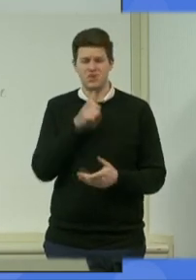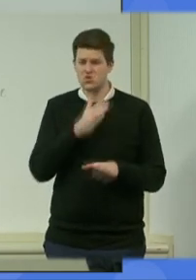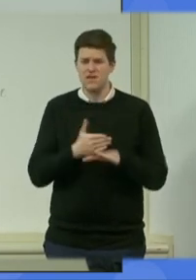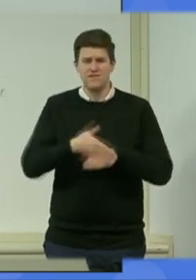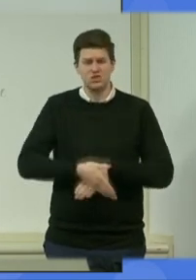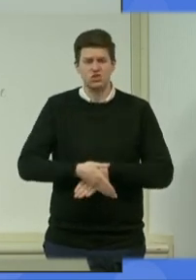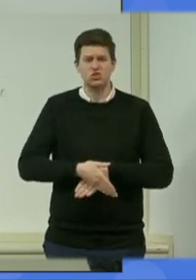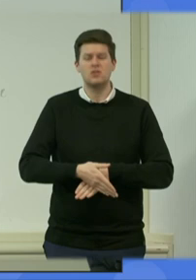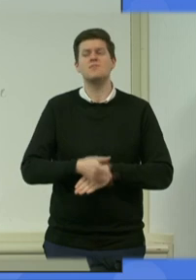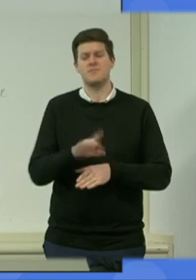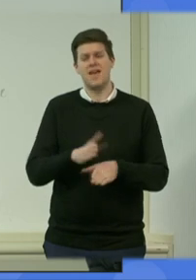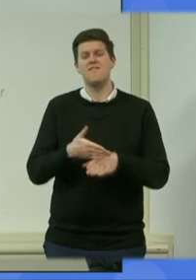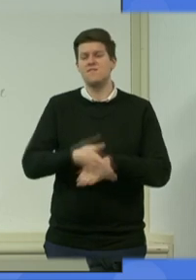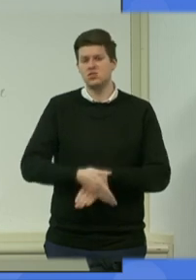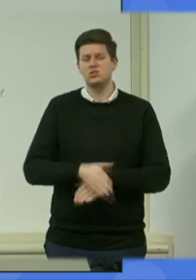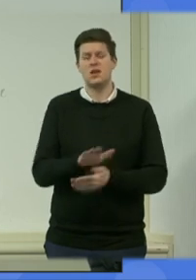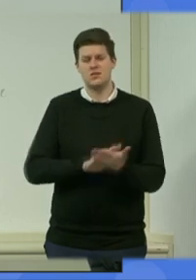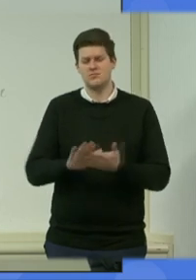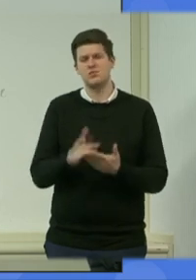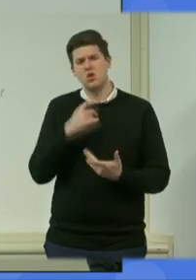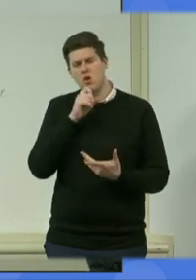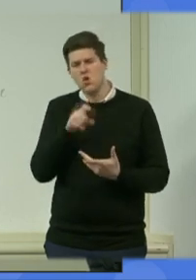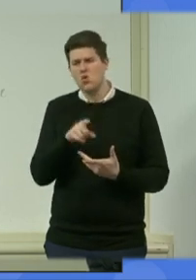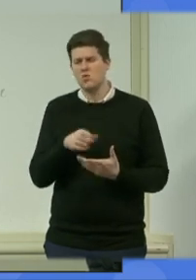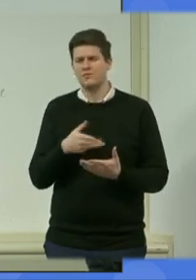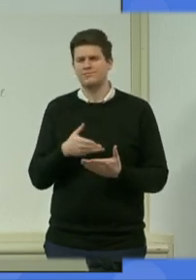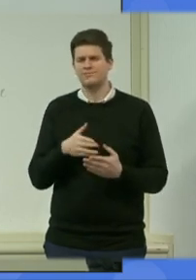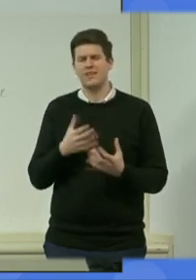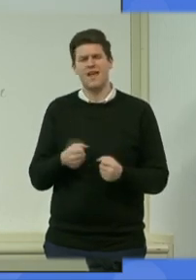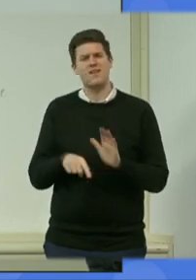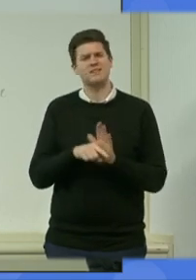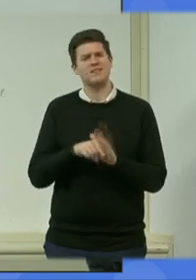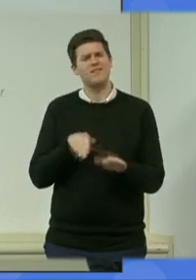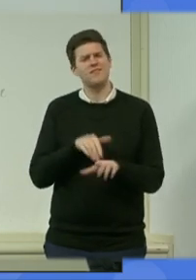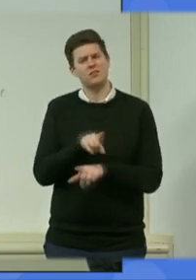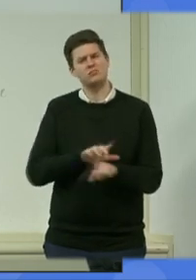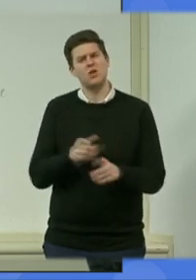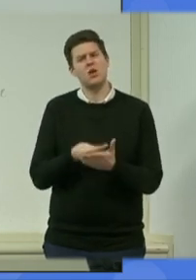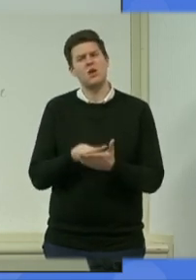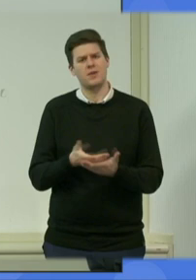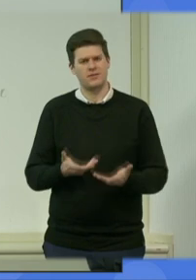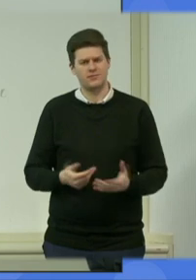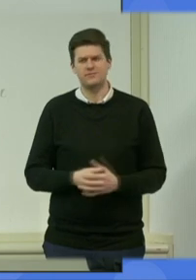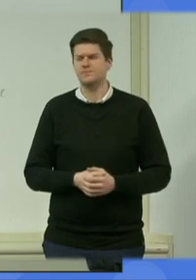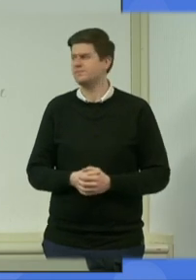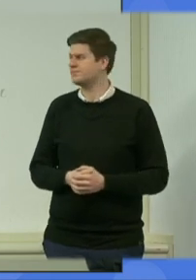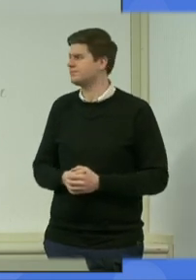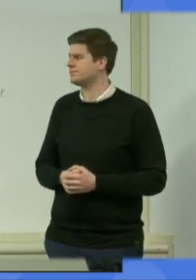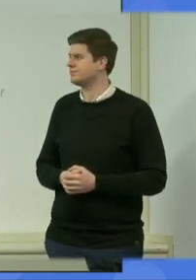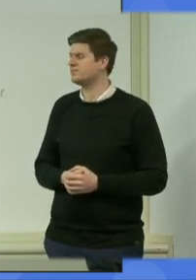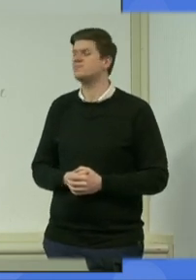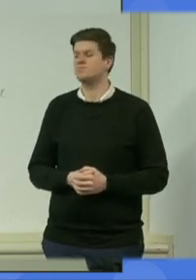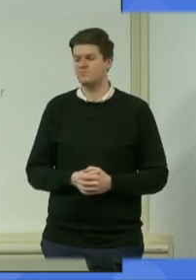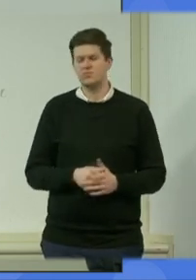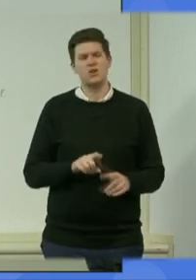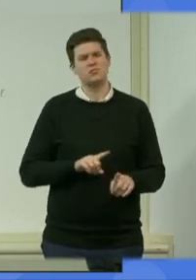a dead weight on the economy. So I guess kind of to vaguely try and bring this to a close here, there's lots of